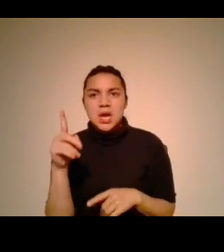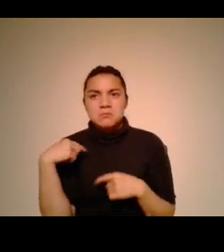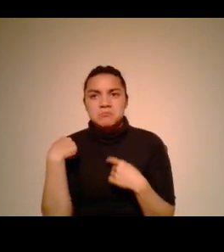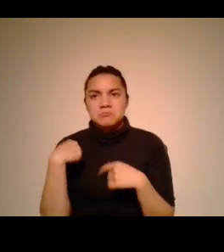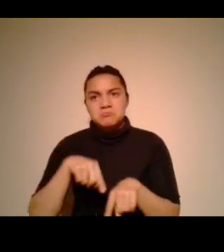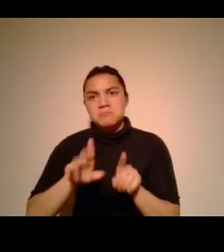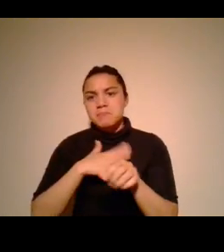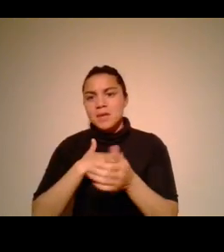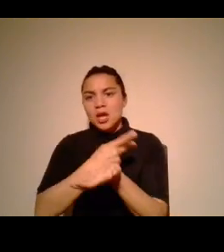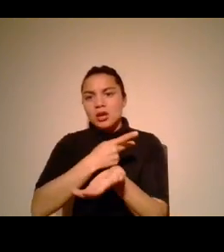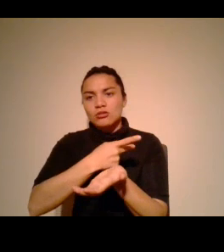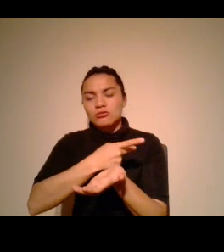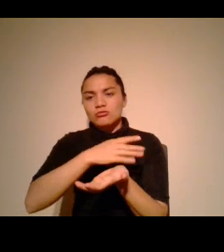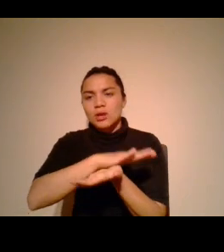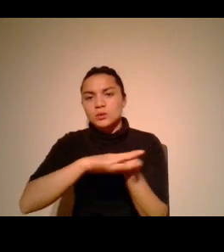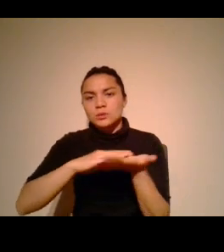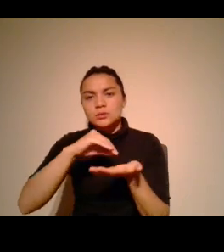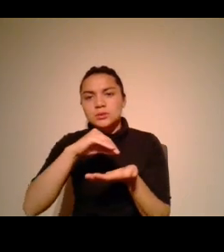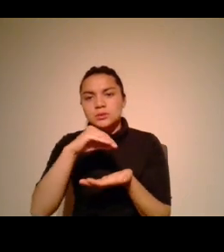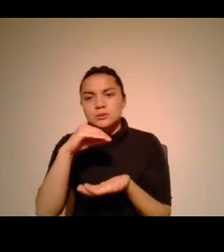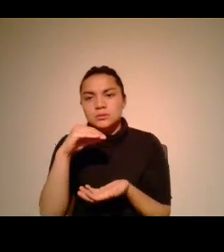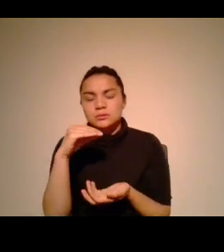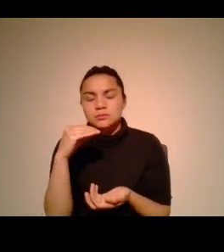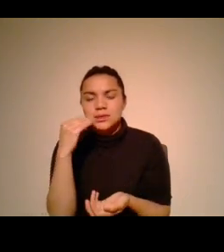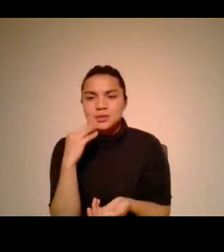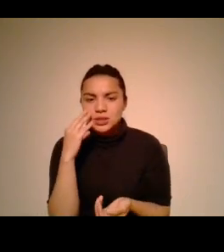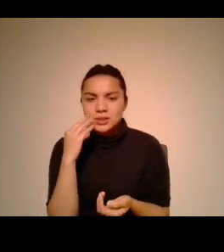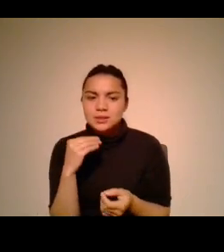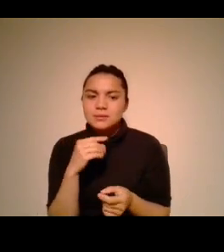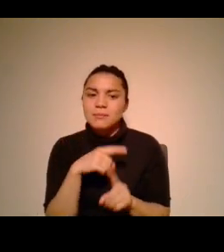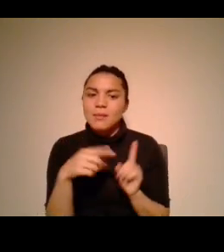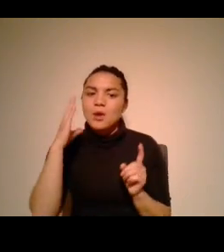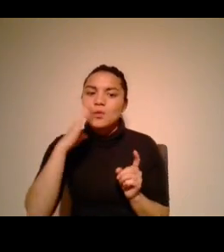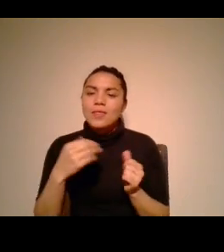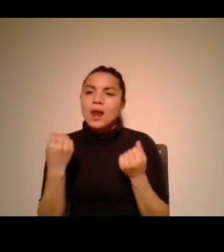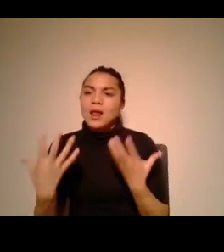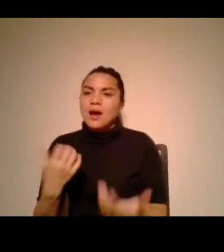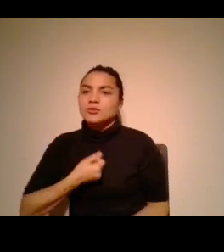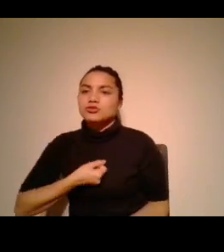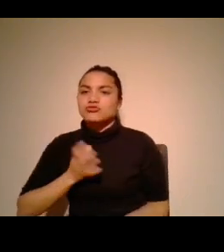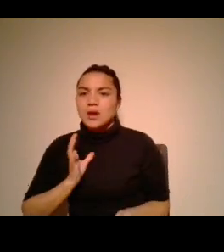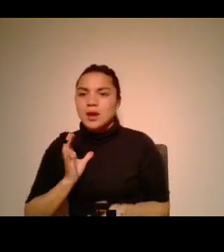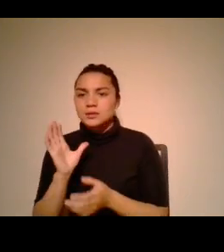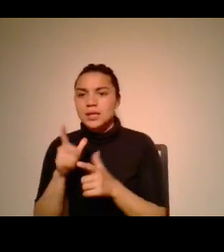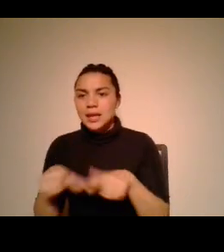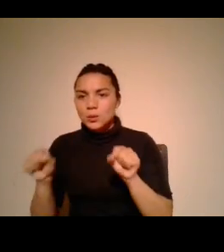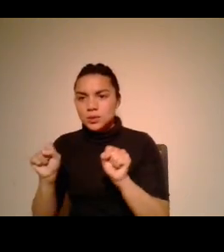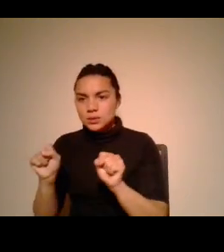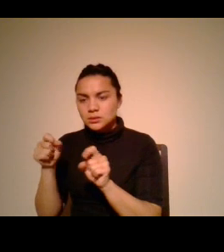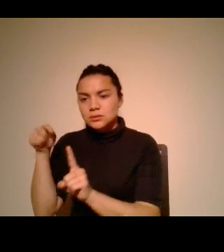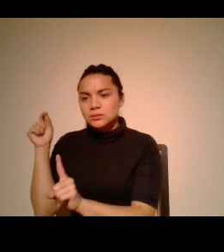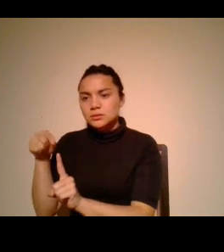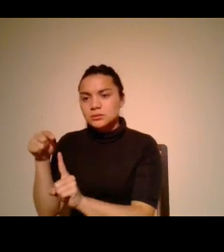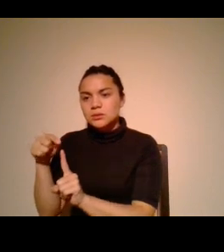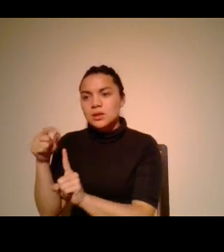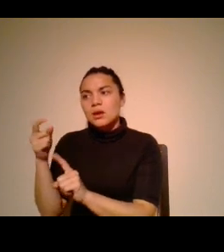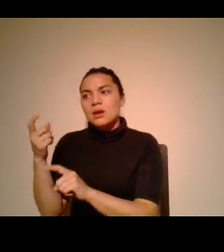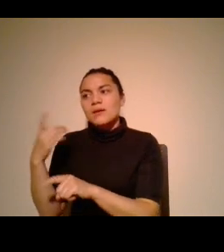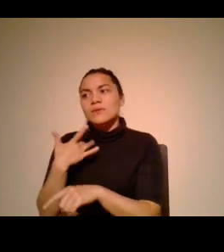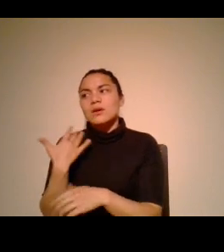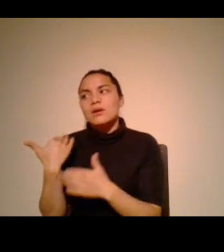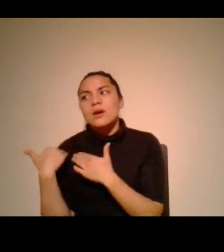I know that a lot of trans linguists get really tired of having to give a Trans 101